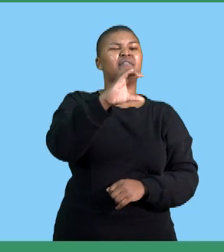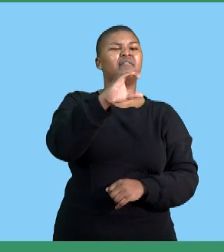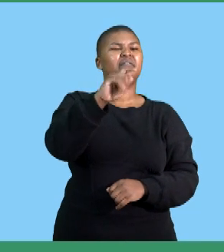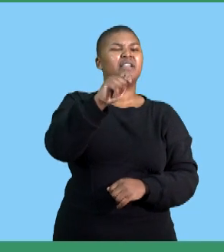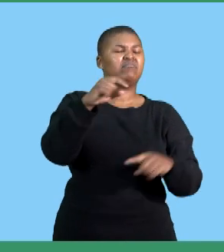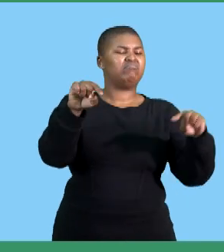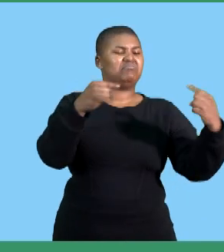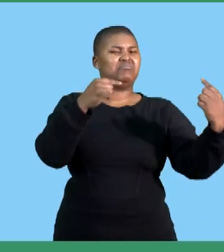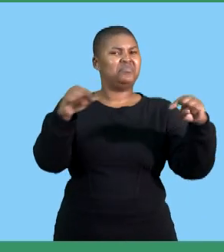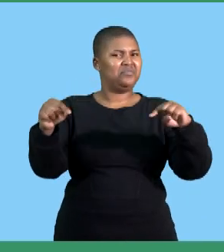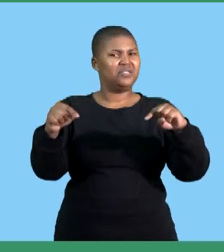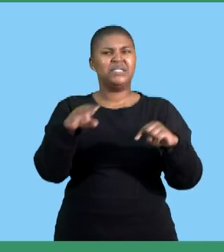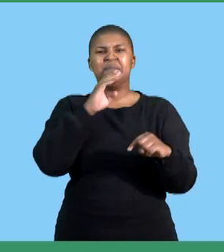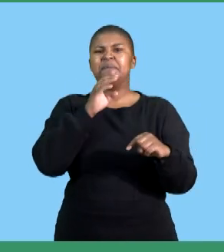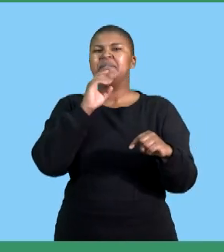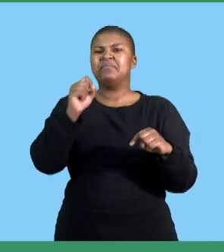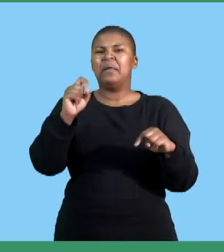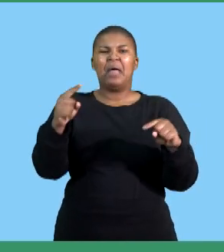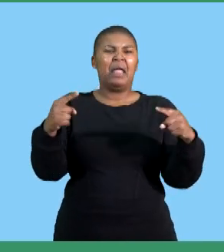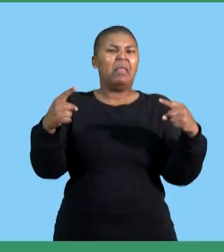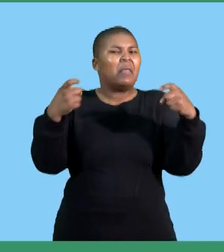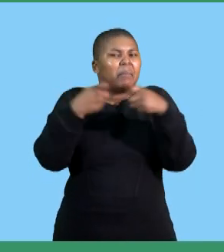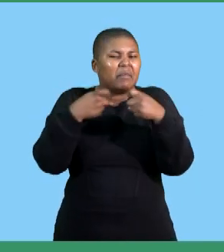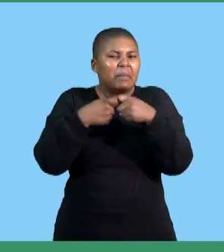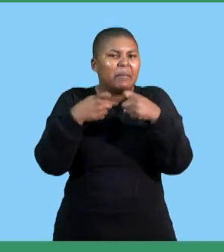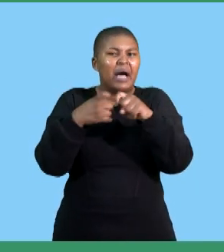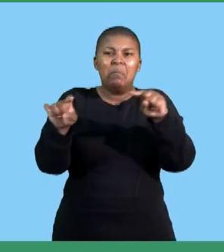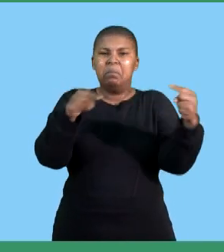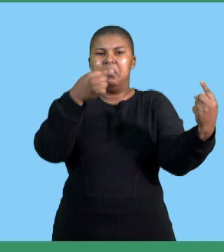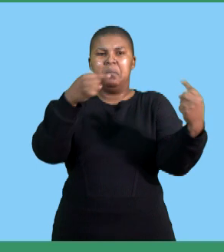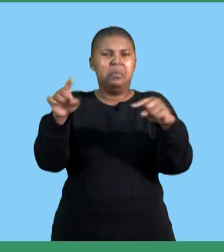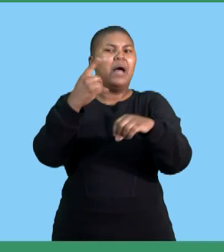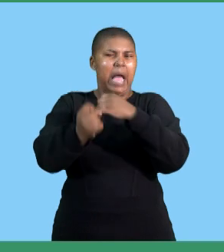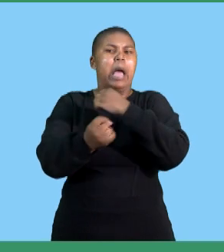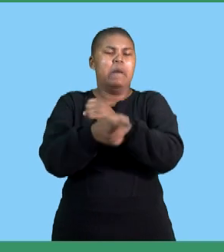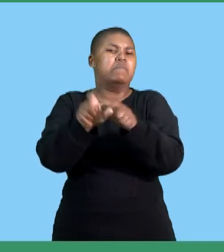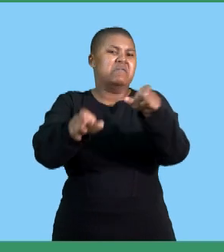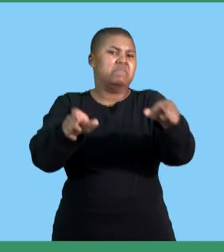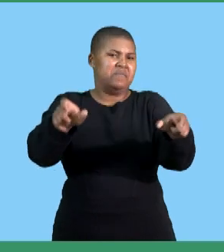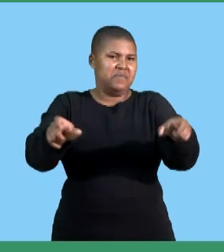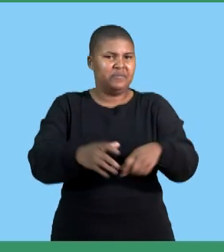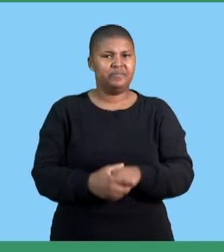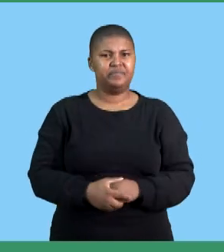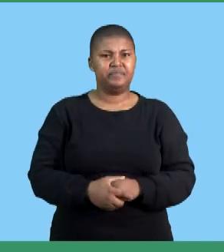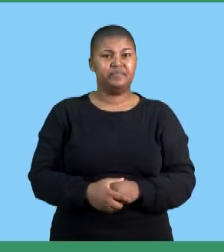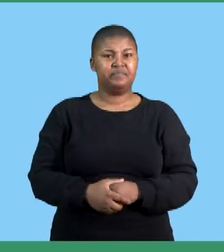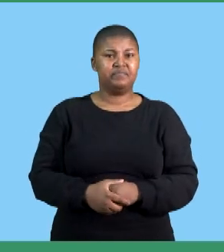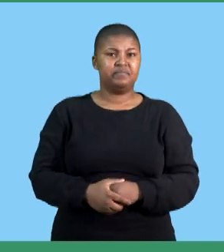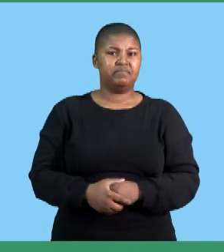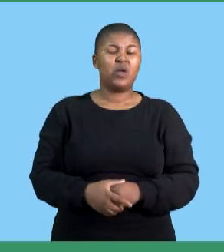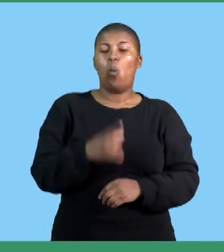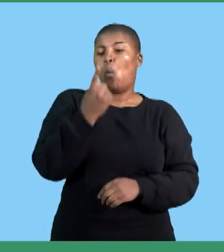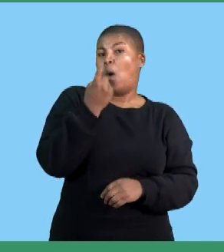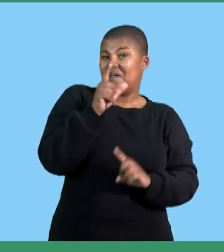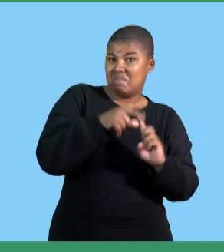or disharmony or clash, very importantly, between persons. So this is one or more